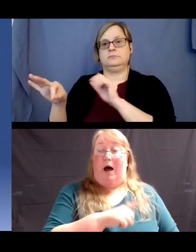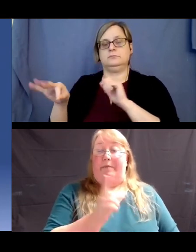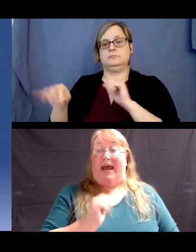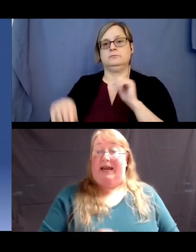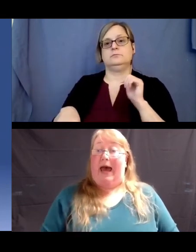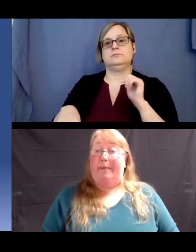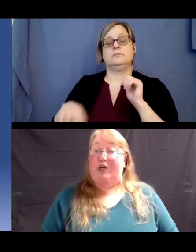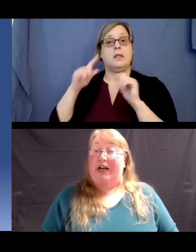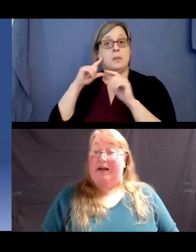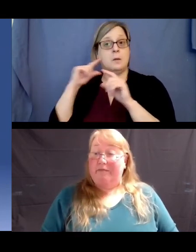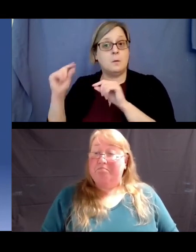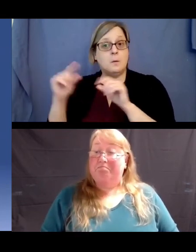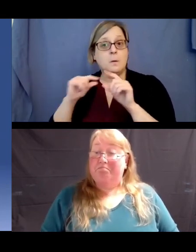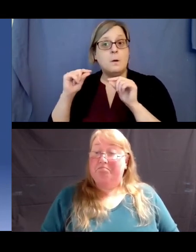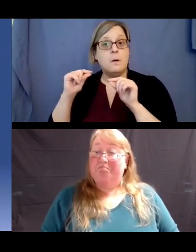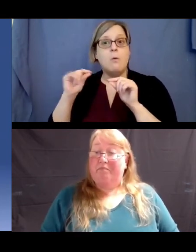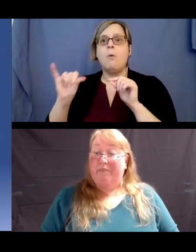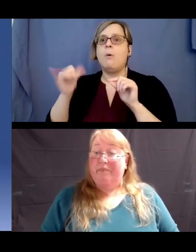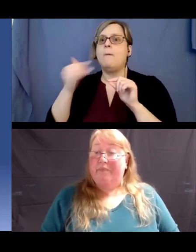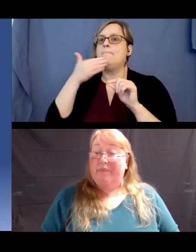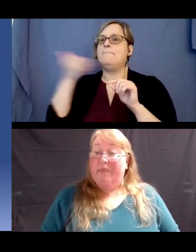Meet's automatic captioning.